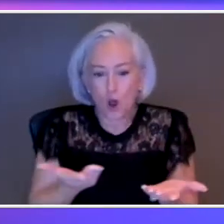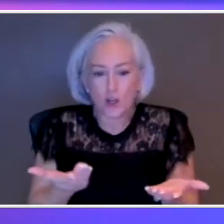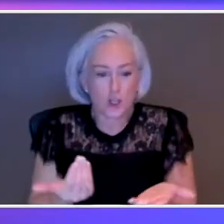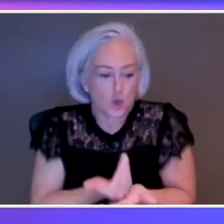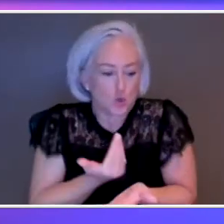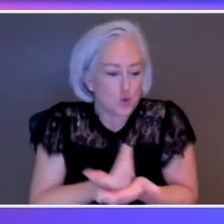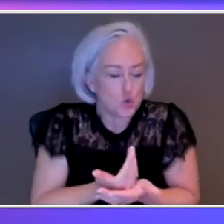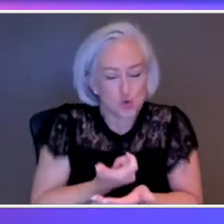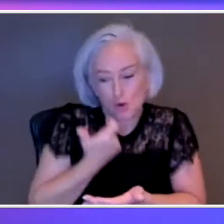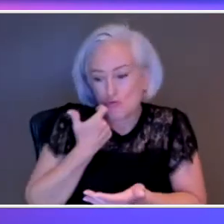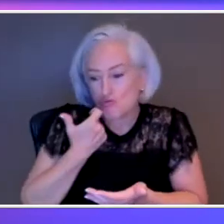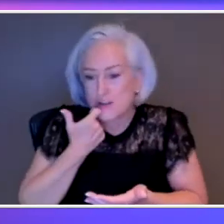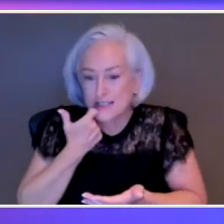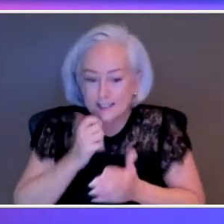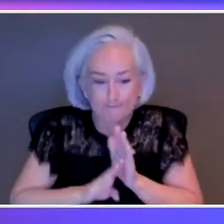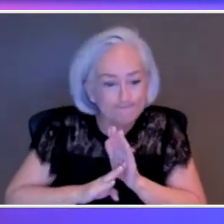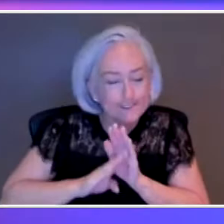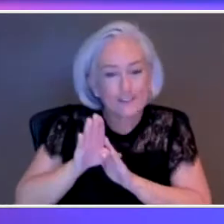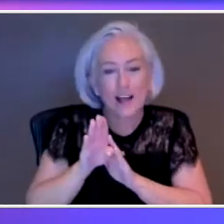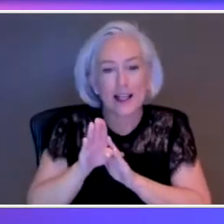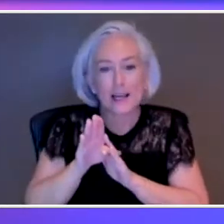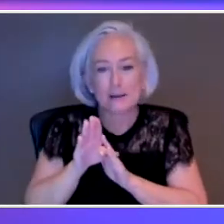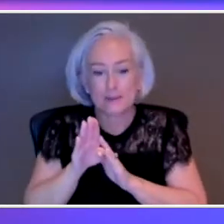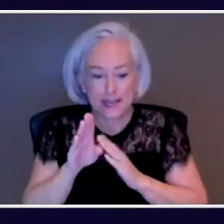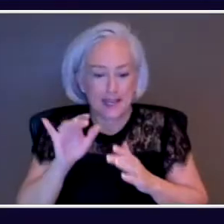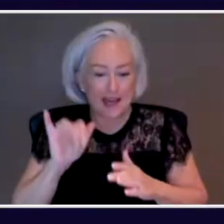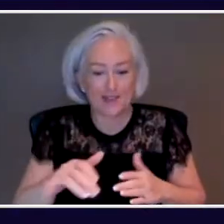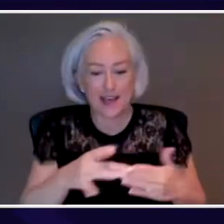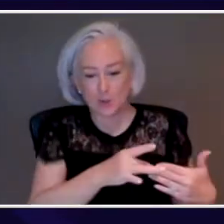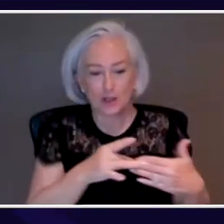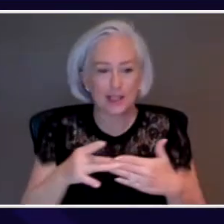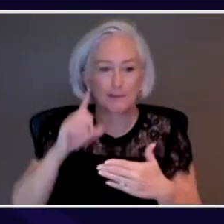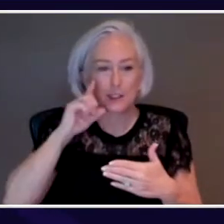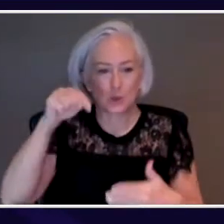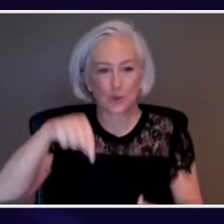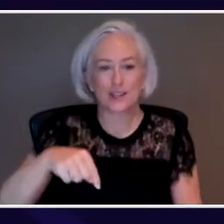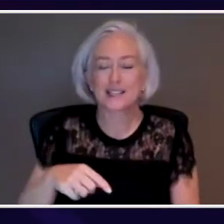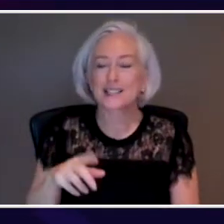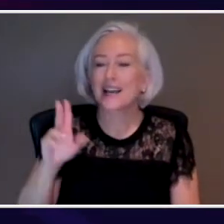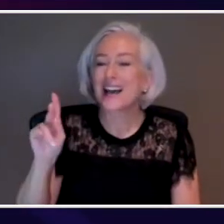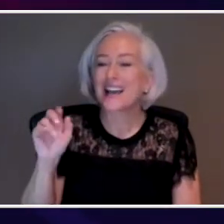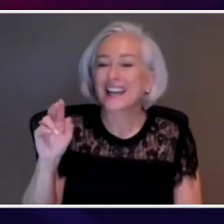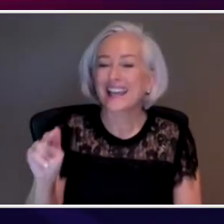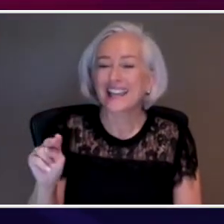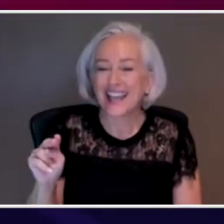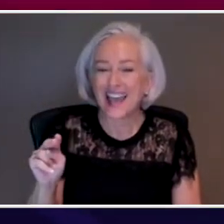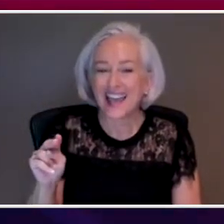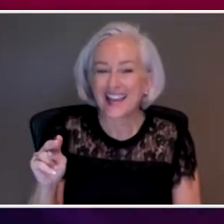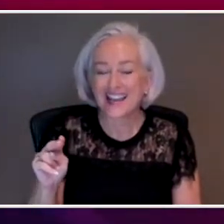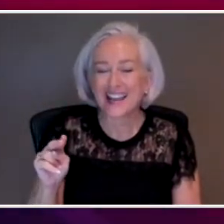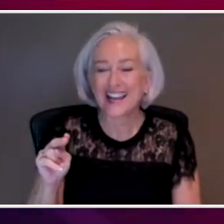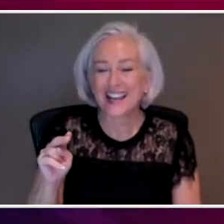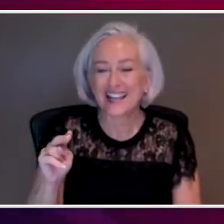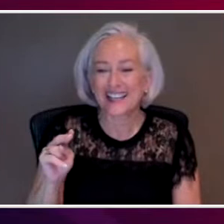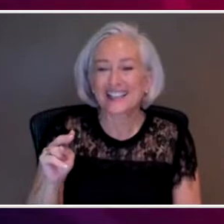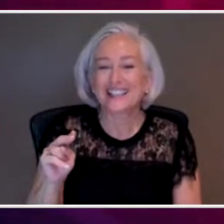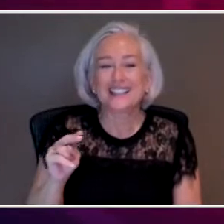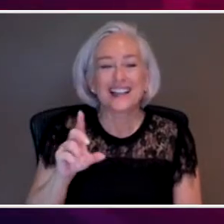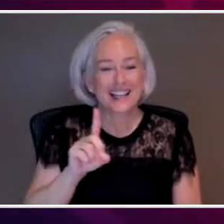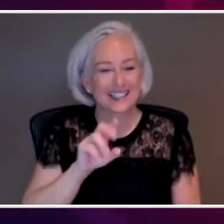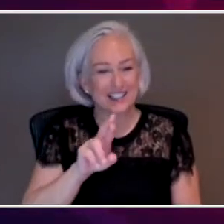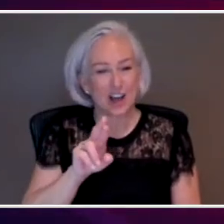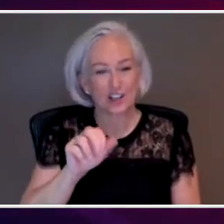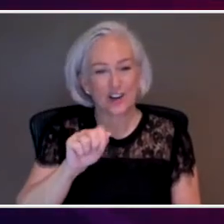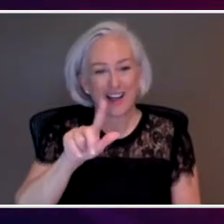see where that's going. And so that's what led me to this field. I want to bring Ken back in and pull up Ken and Dr. Alley